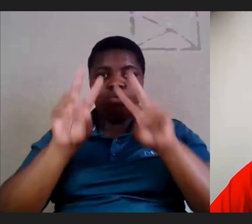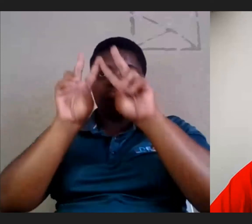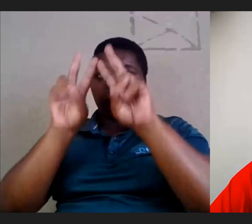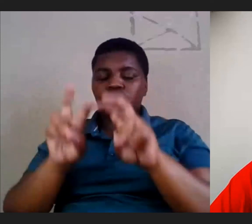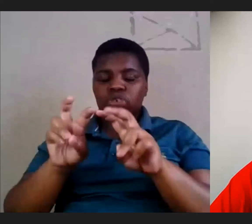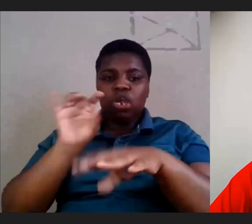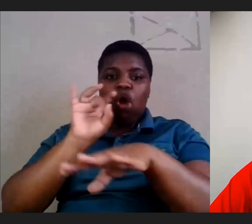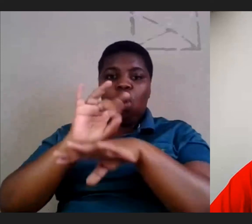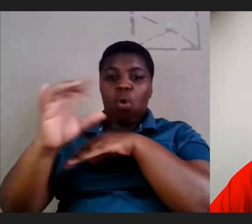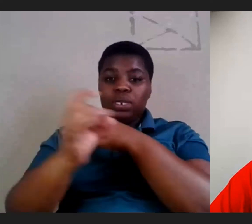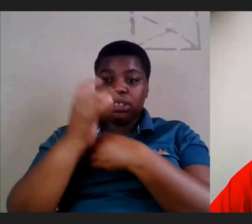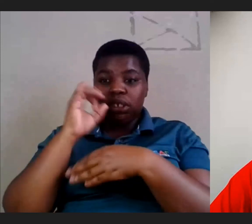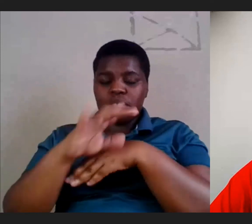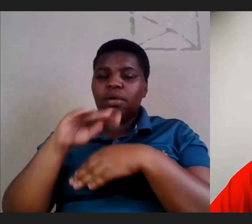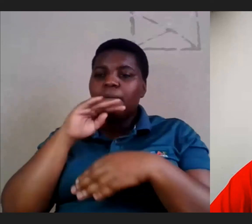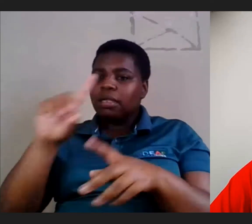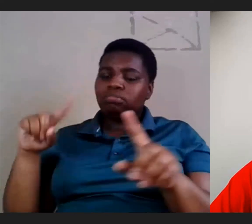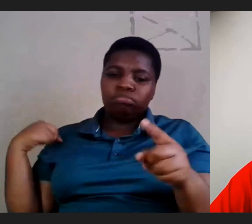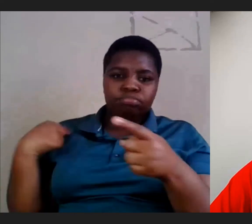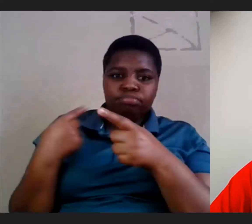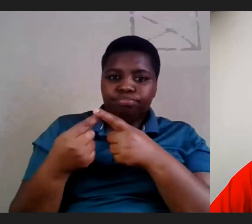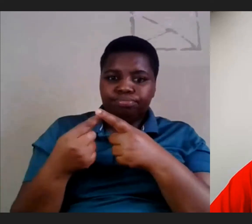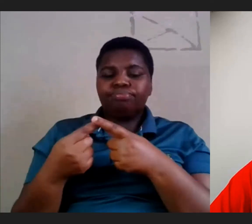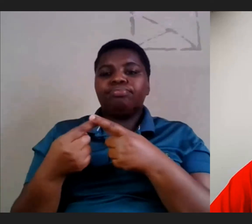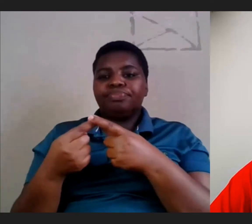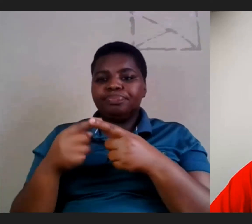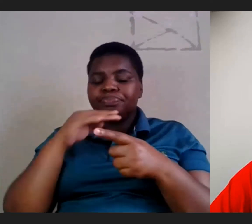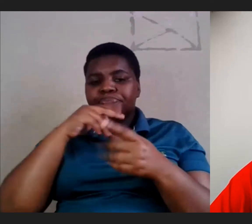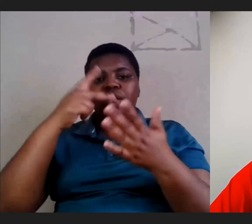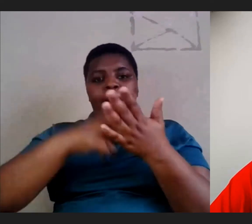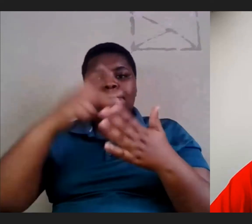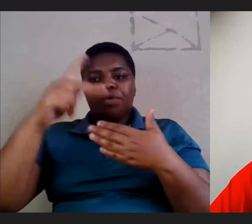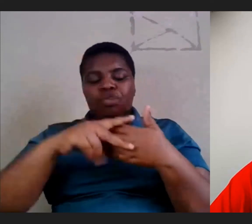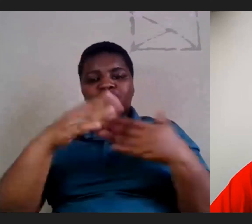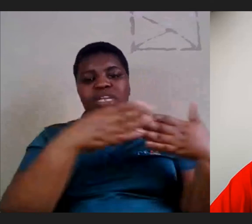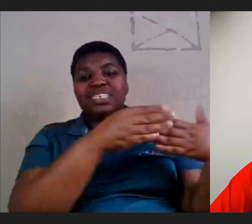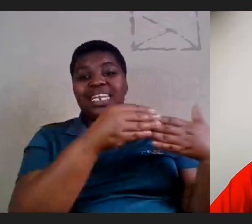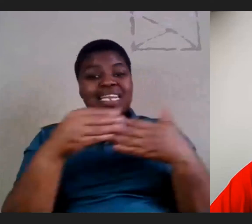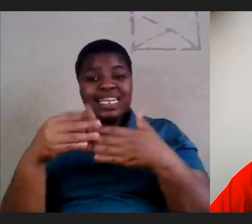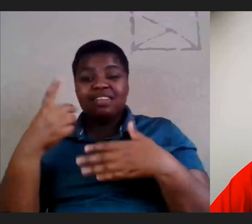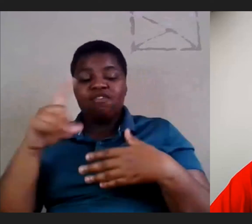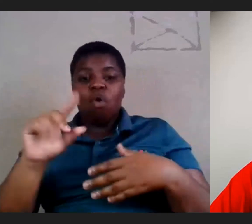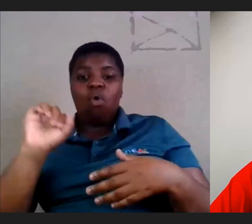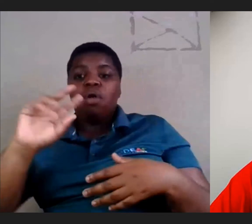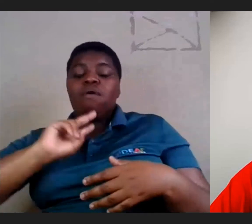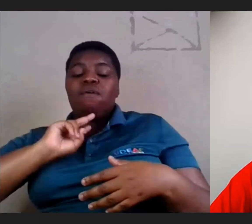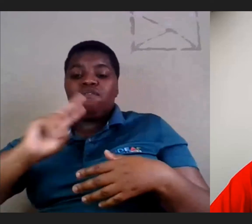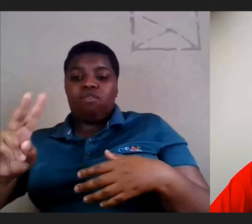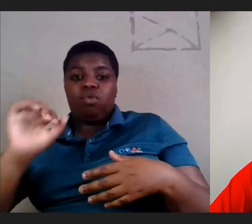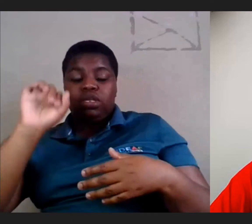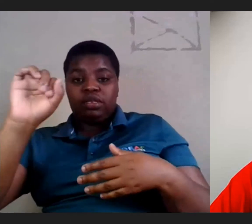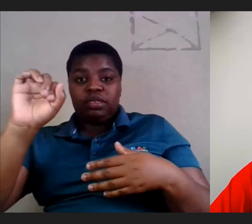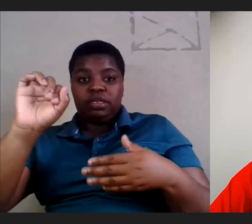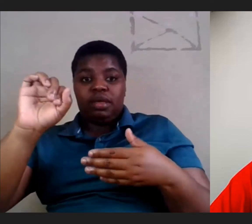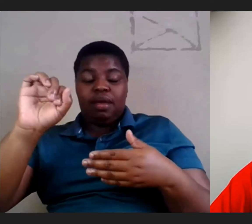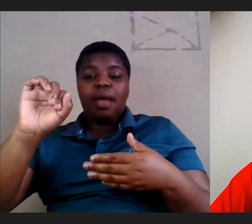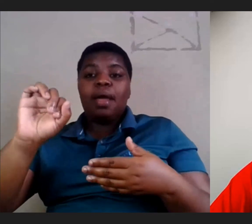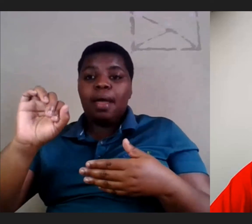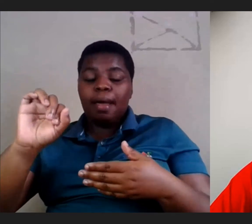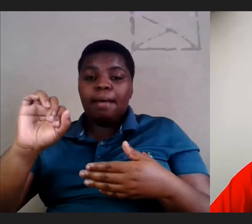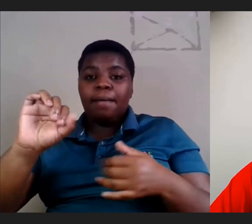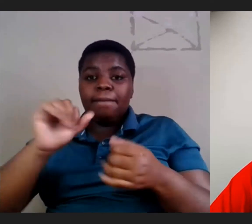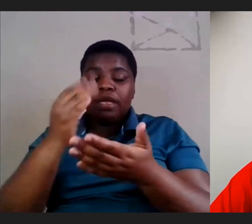Consultants and has been the project lead for Her Voice Fund projects undertaken by